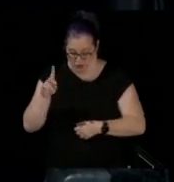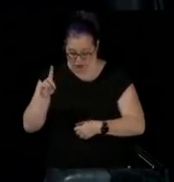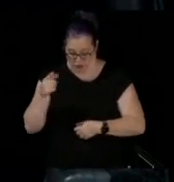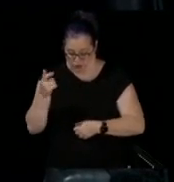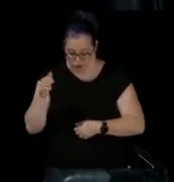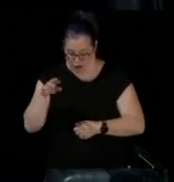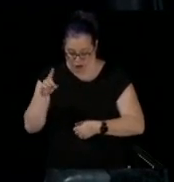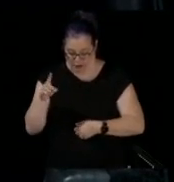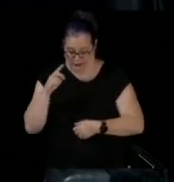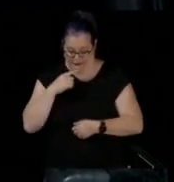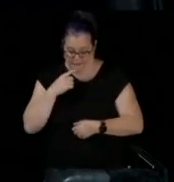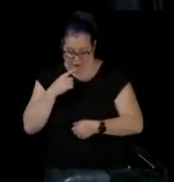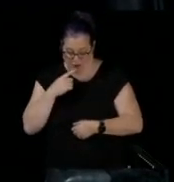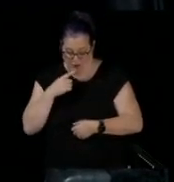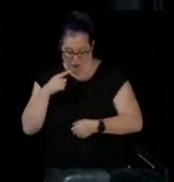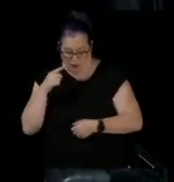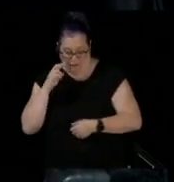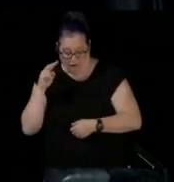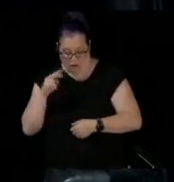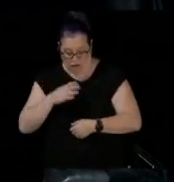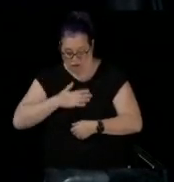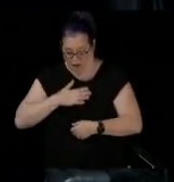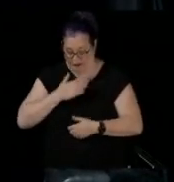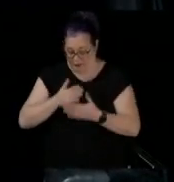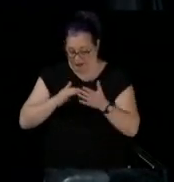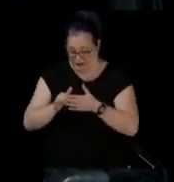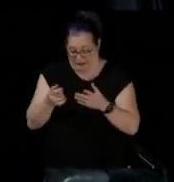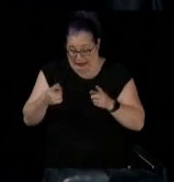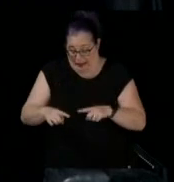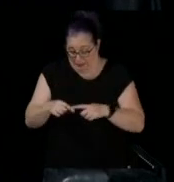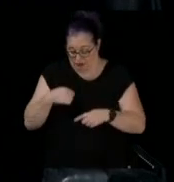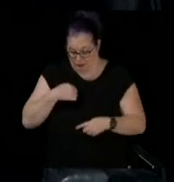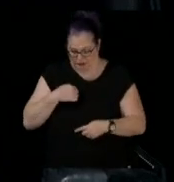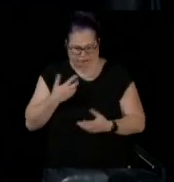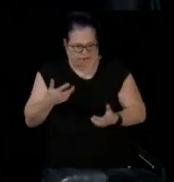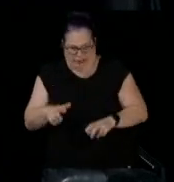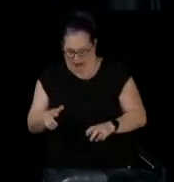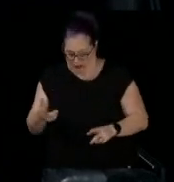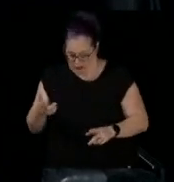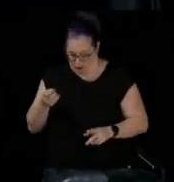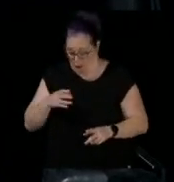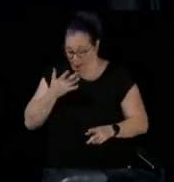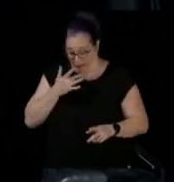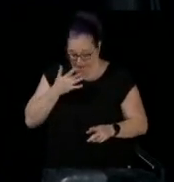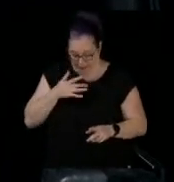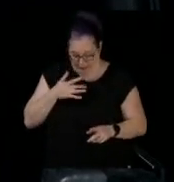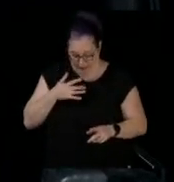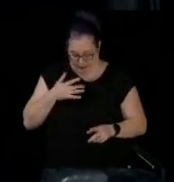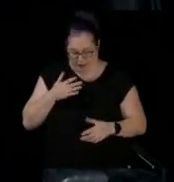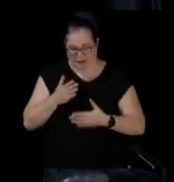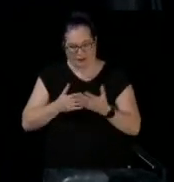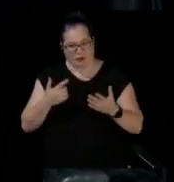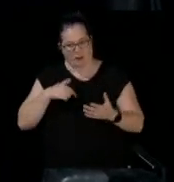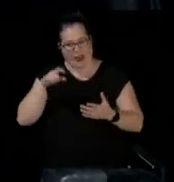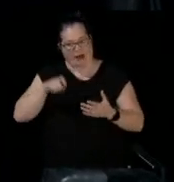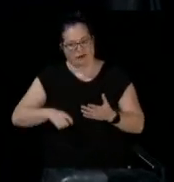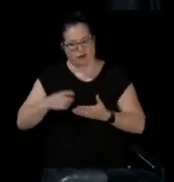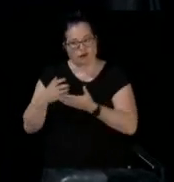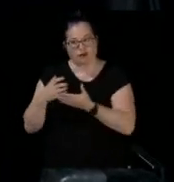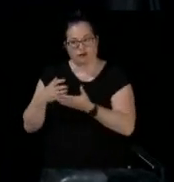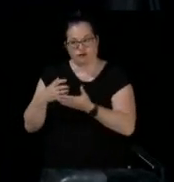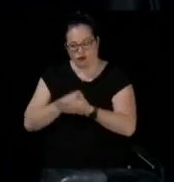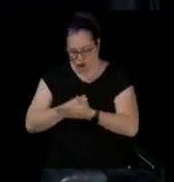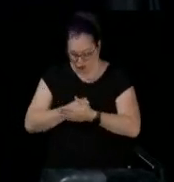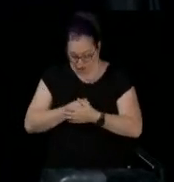that either happens to us by chance in lucky moments, or as something that we have to deserve, that we get as the fruit, the reward of good behavior